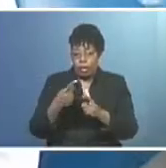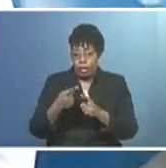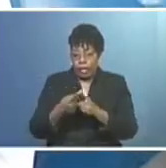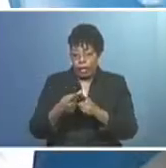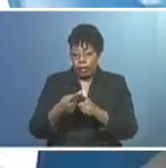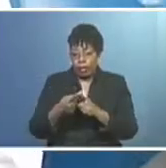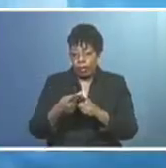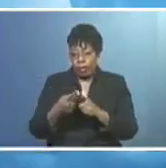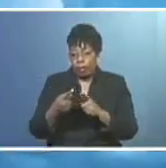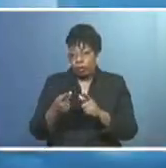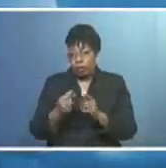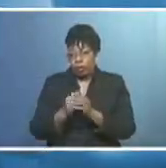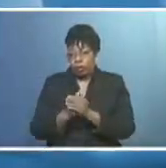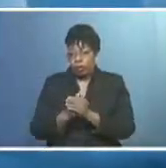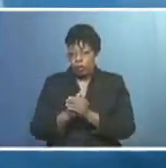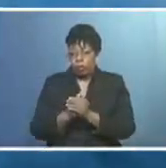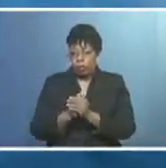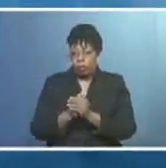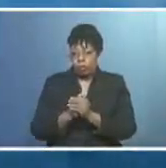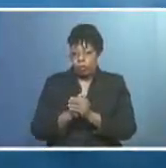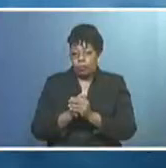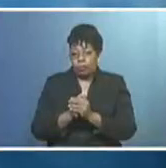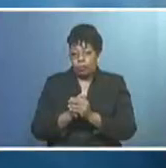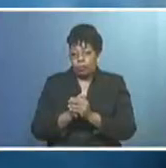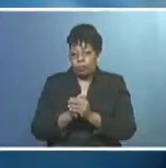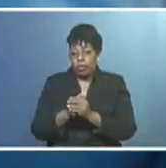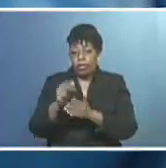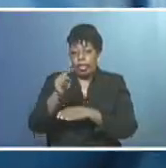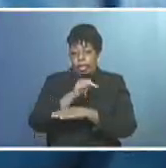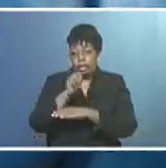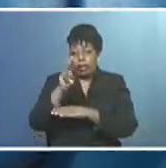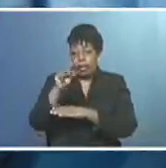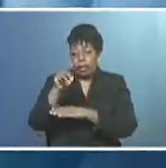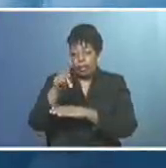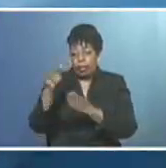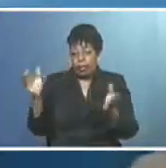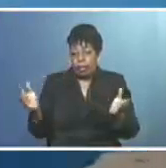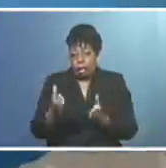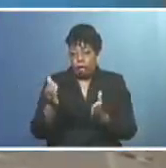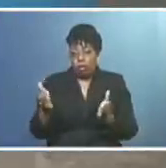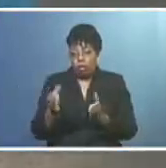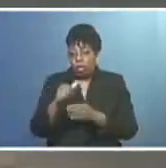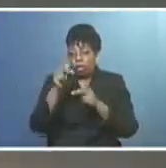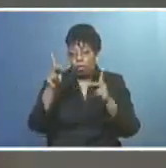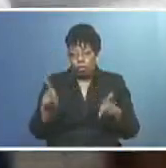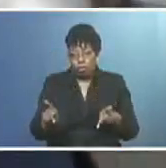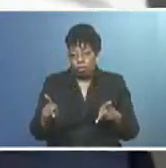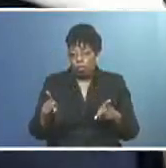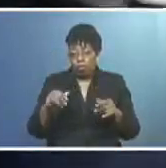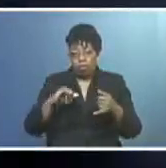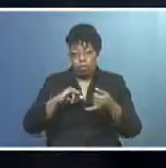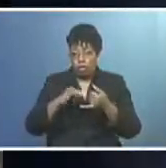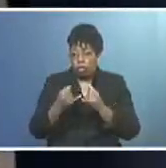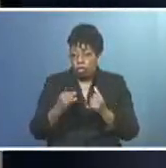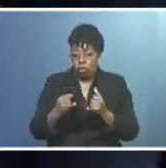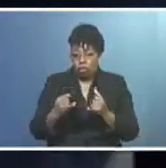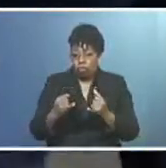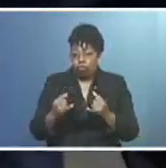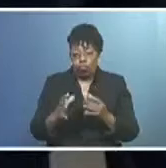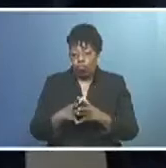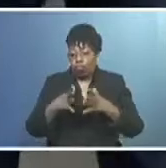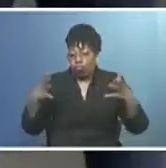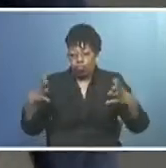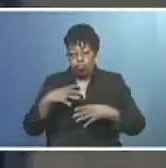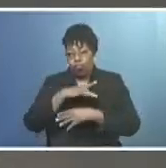Linden Pinland Estates. Well, the Nassau Village MP encouraging any constituent dealing with the issue of overflowing trash